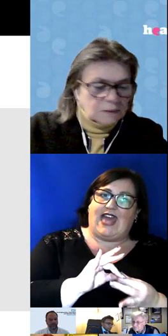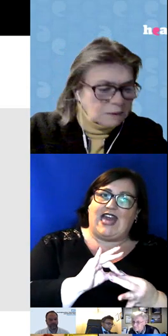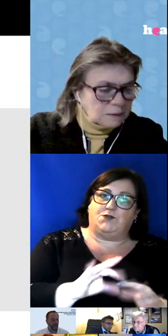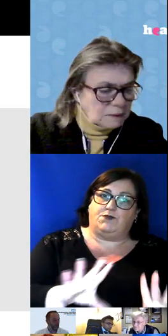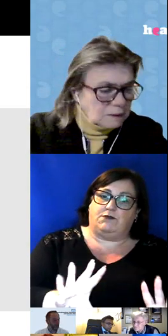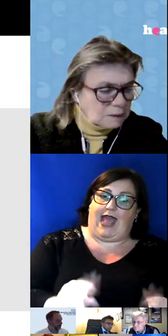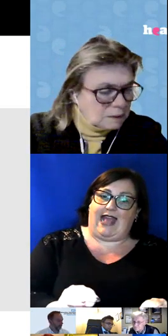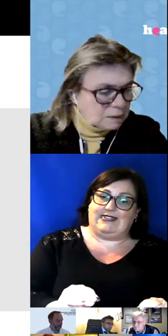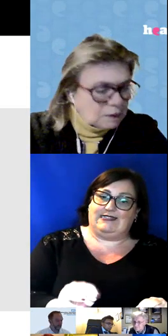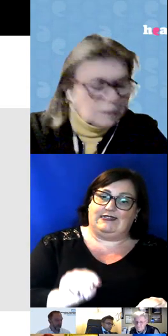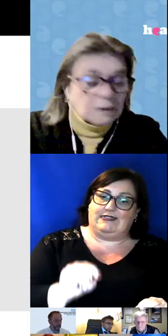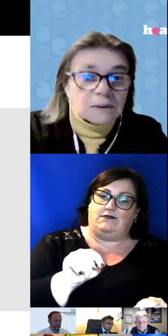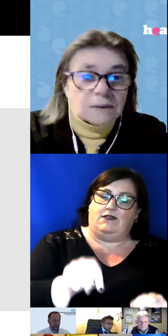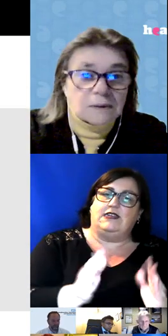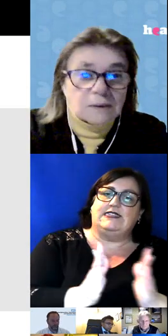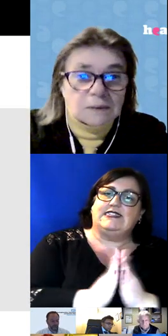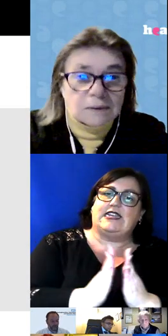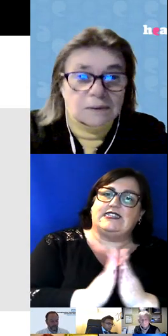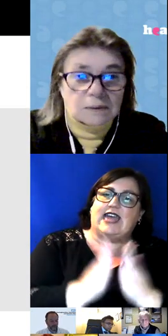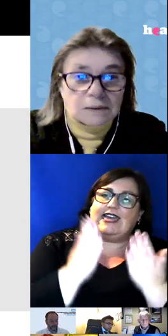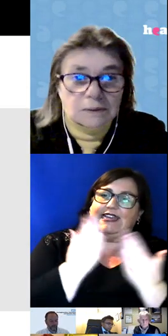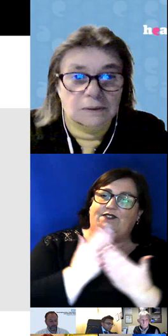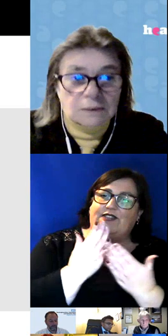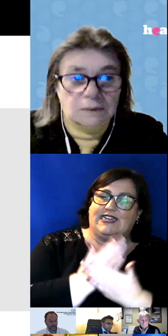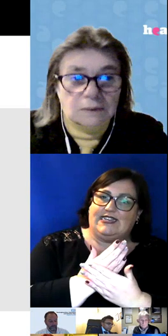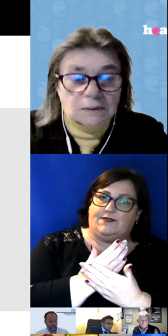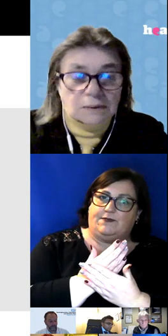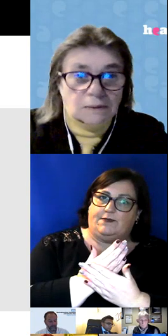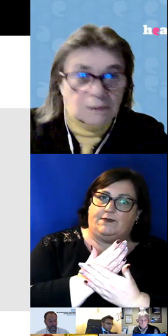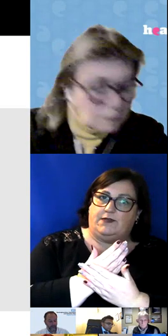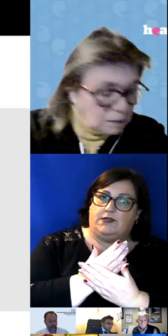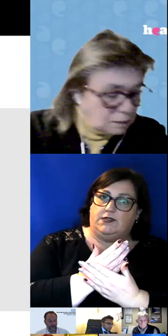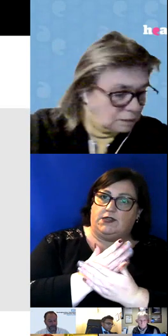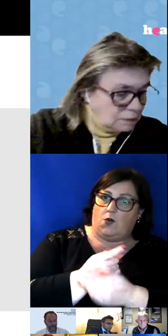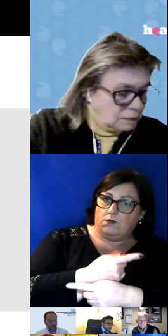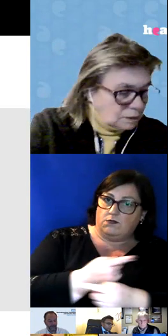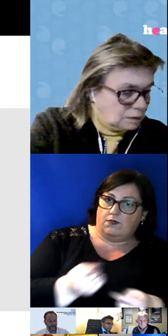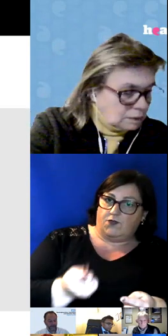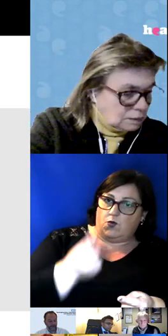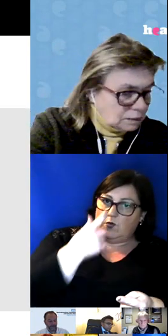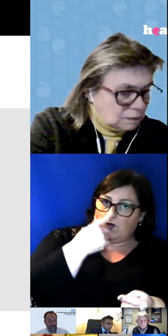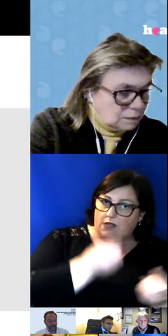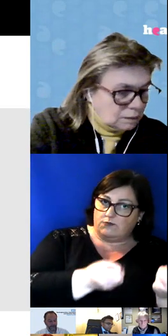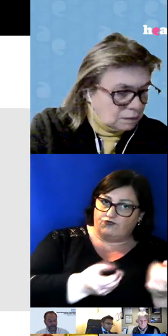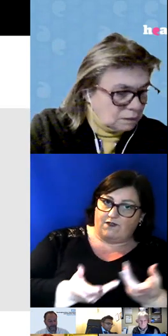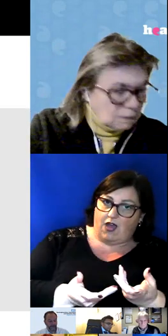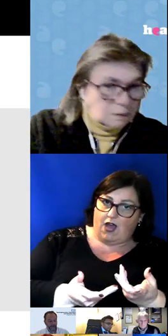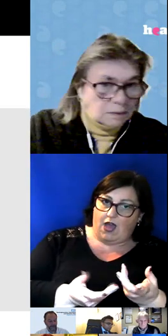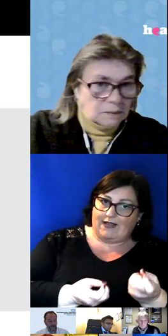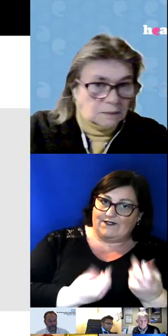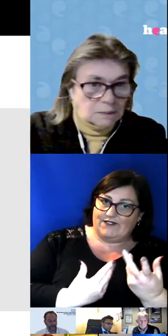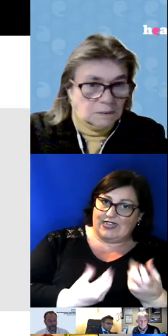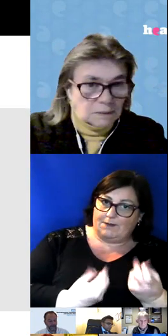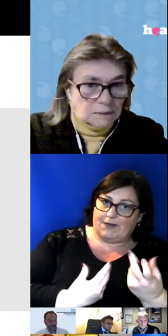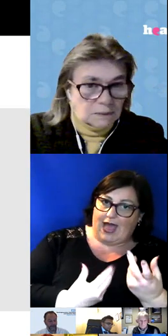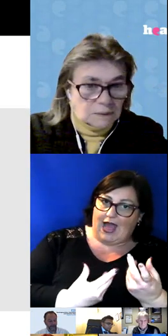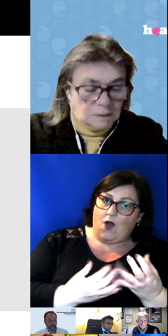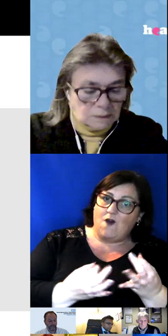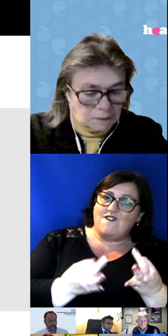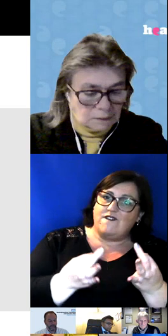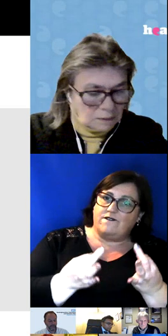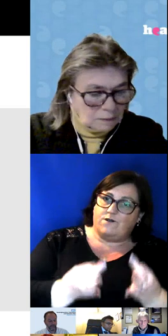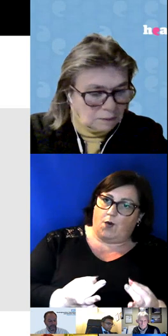Sunday evening. So if you are able to provide your feedback formally through that